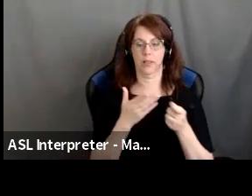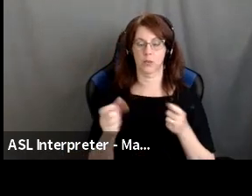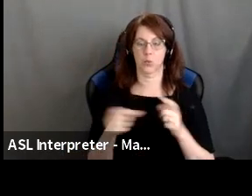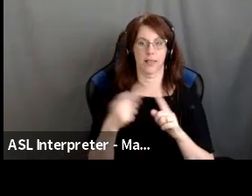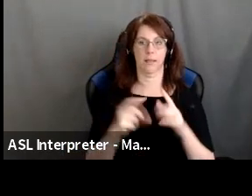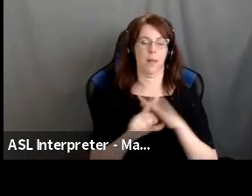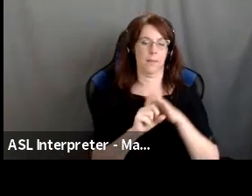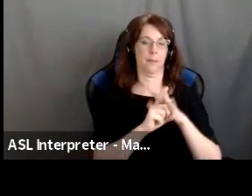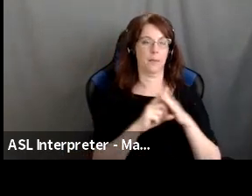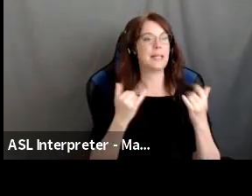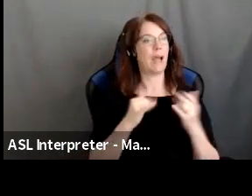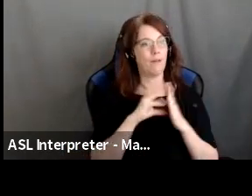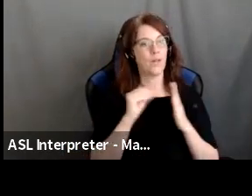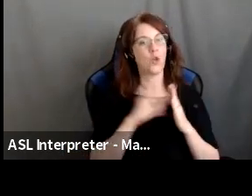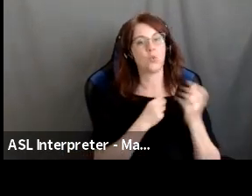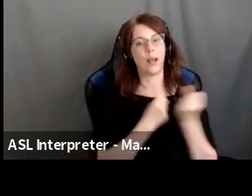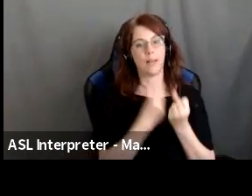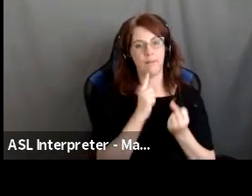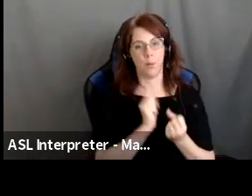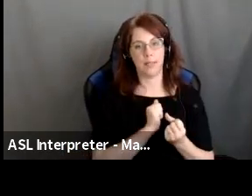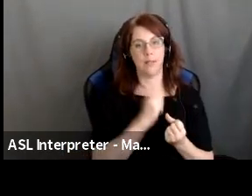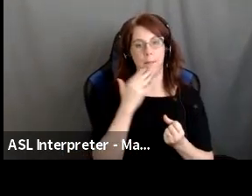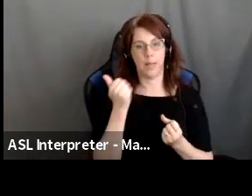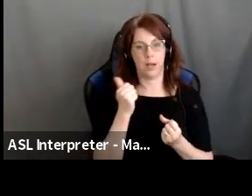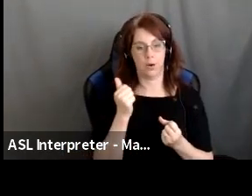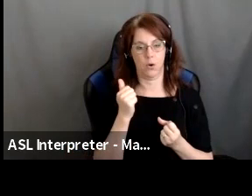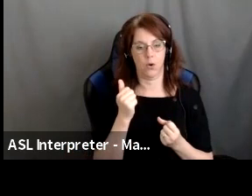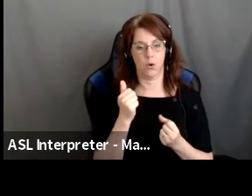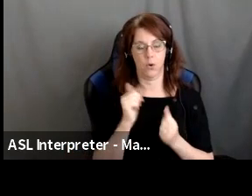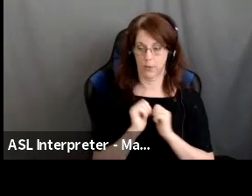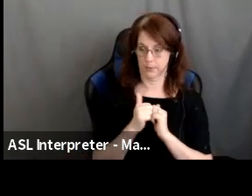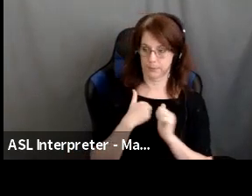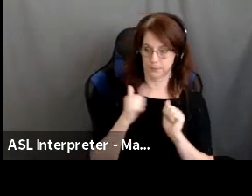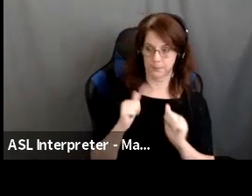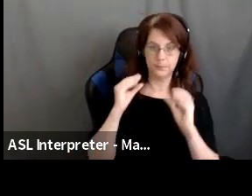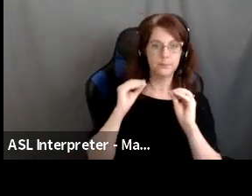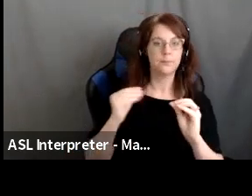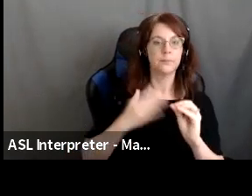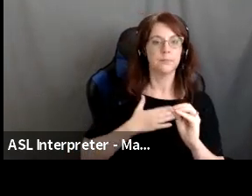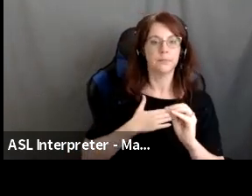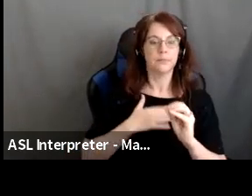advocate for myself better, and I am working on it. How can I teach my consumers to